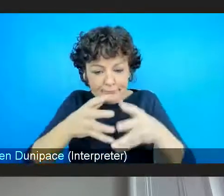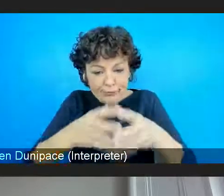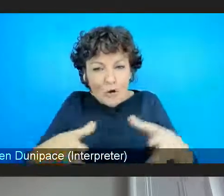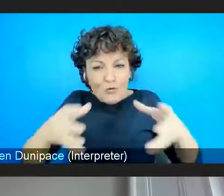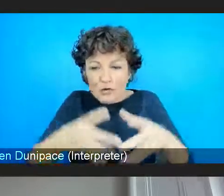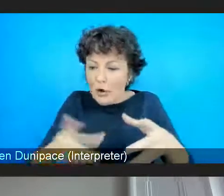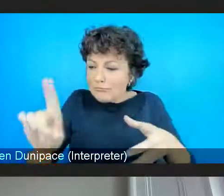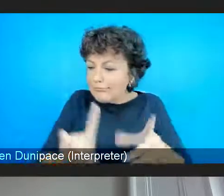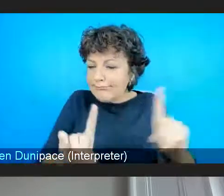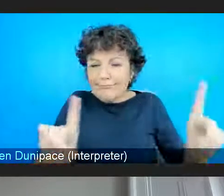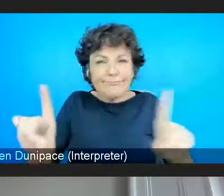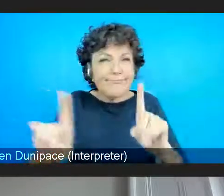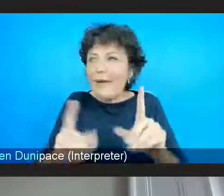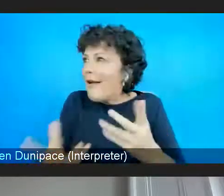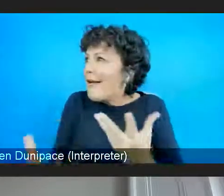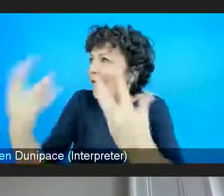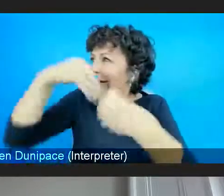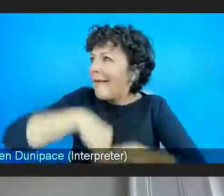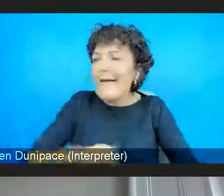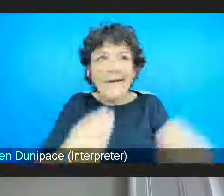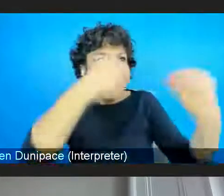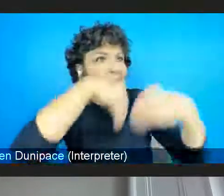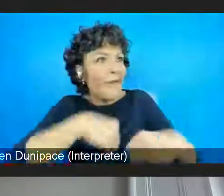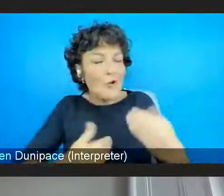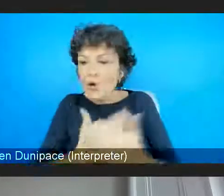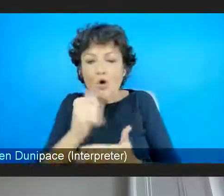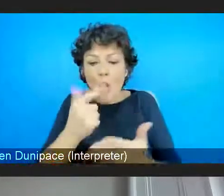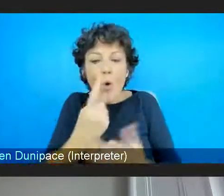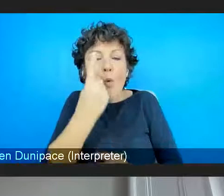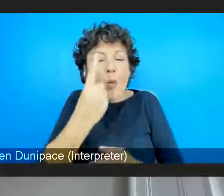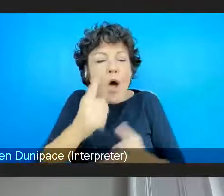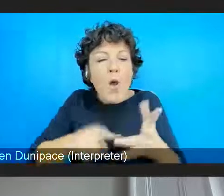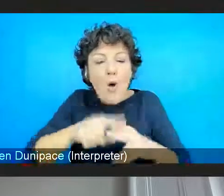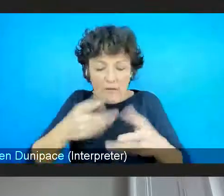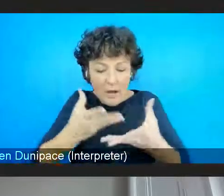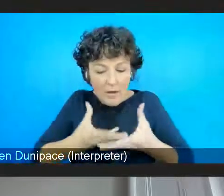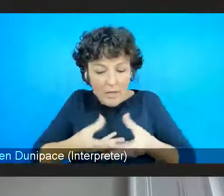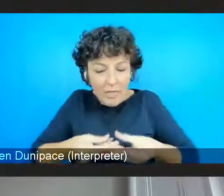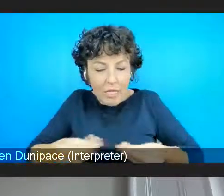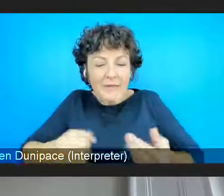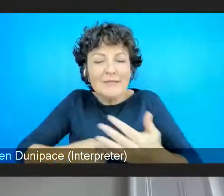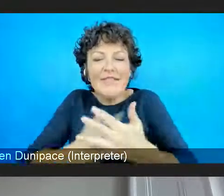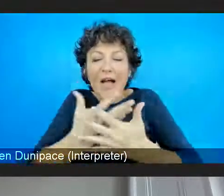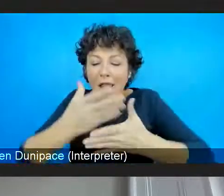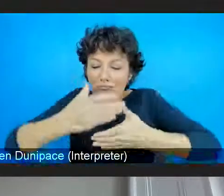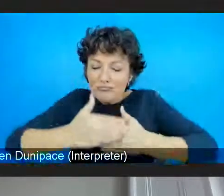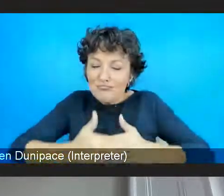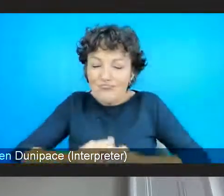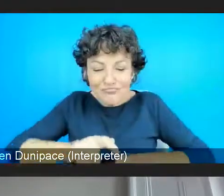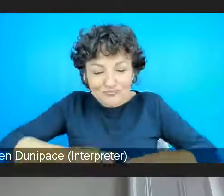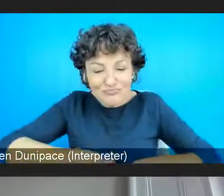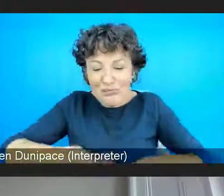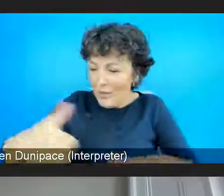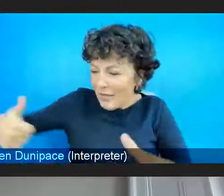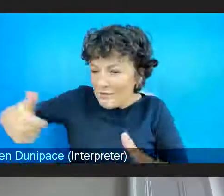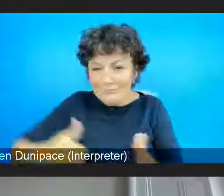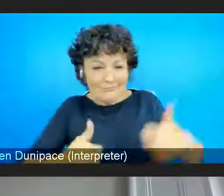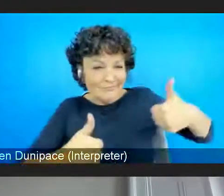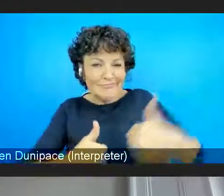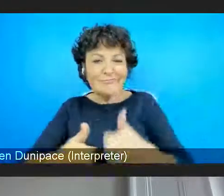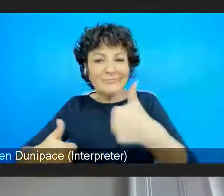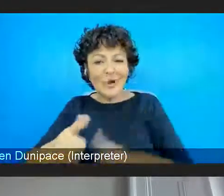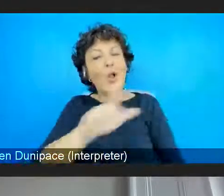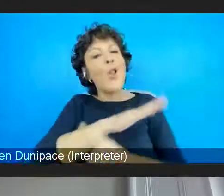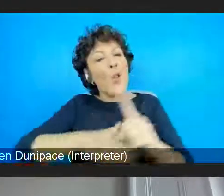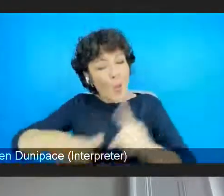go in new directions and take on new projects and develop, I suppose, organically with the support of their local community, is absolutely key. But you